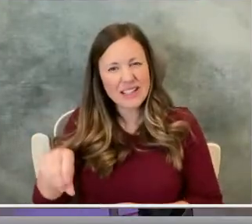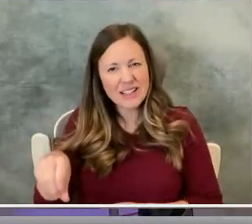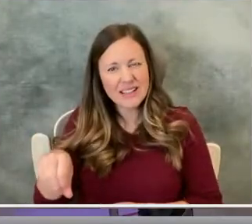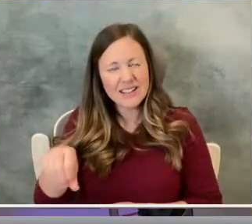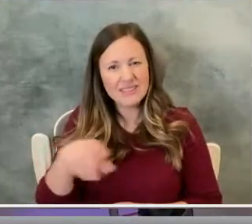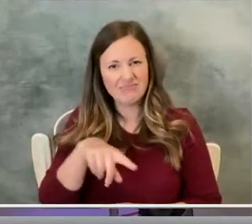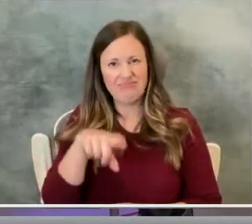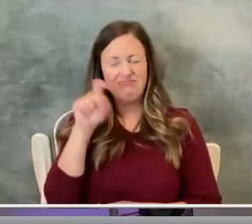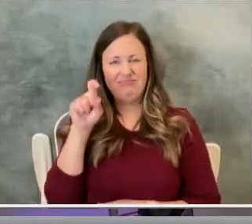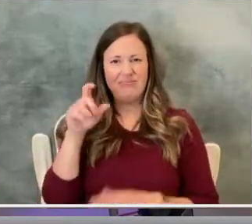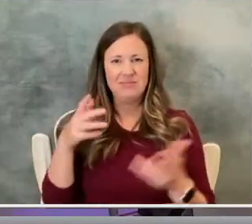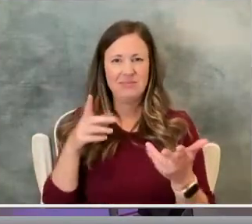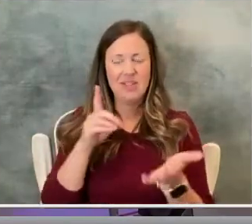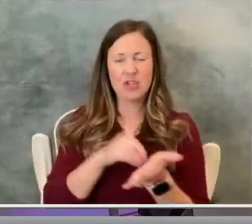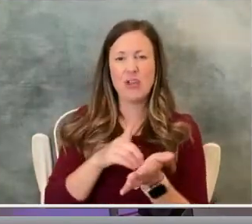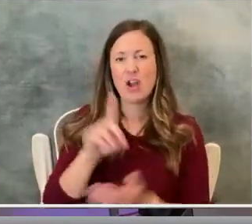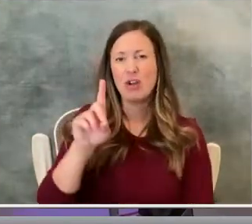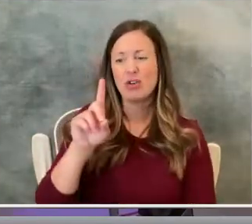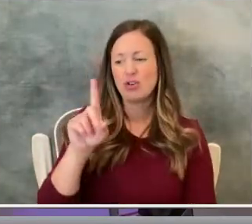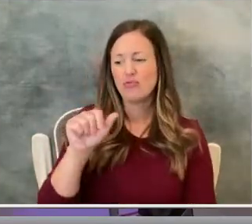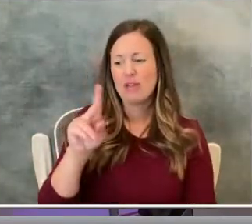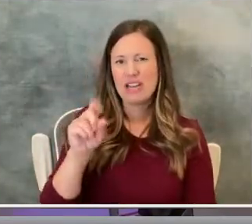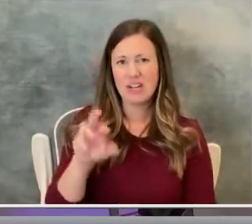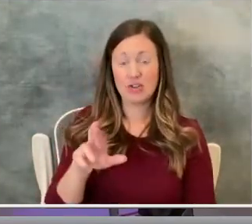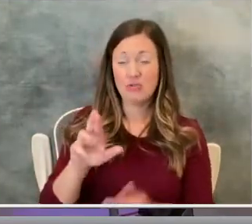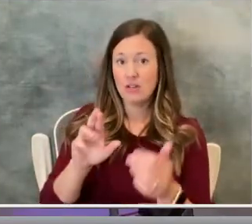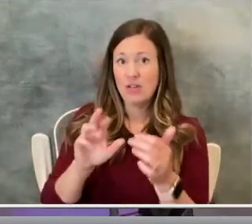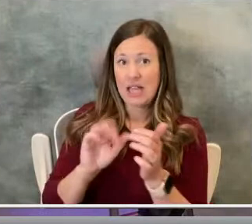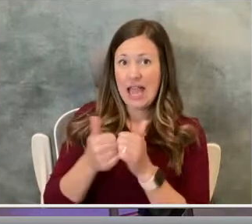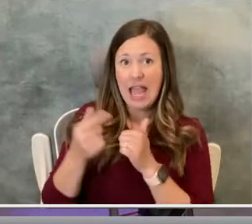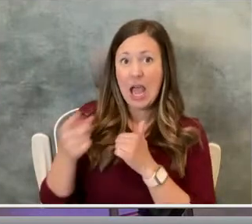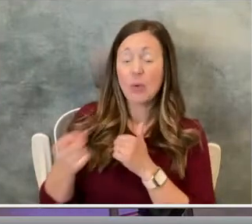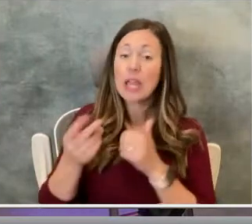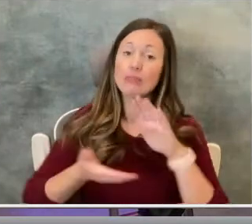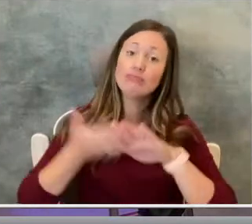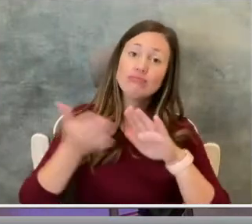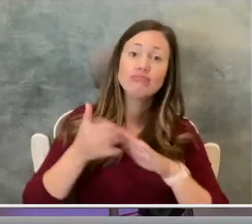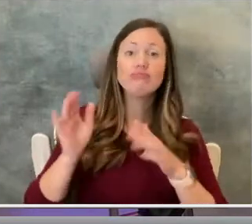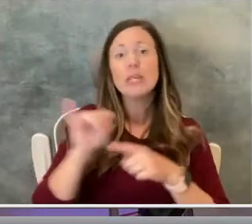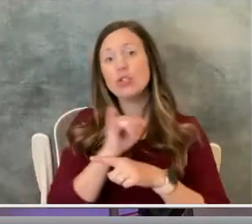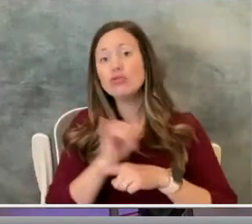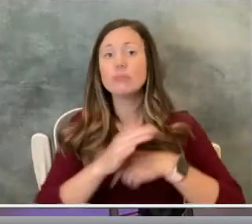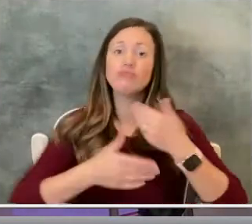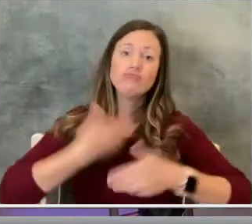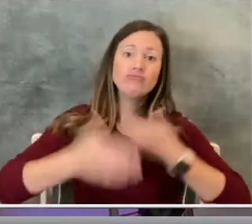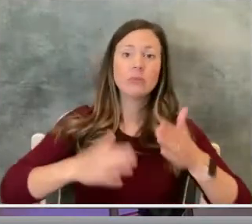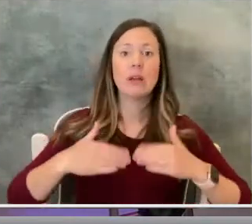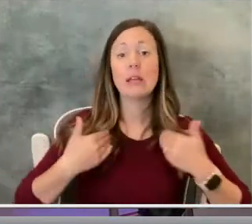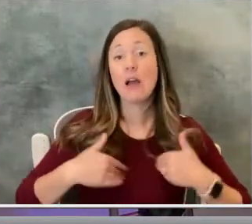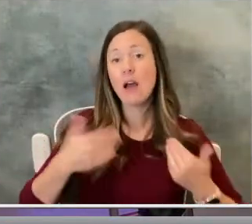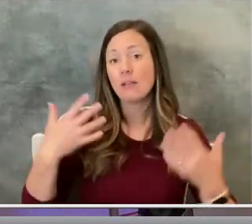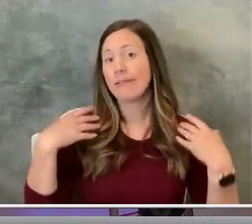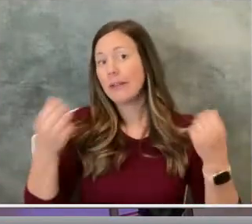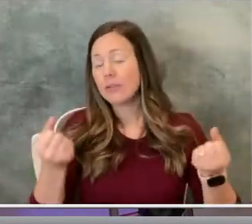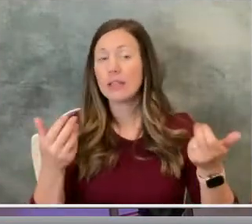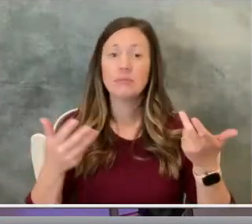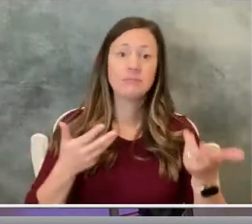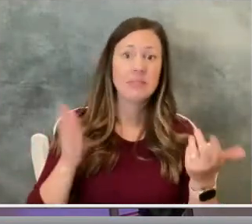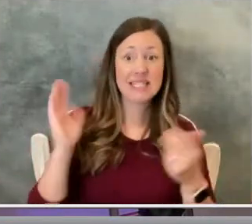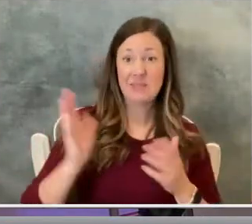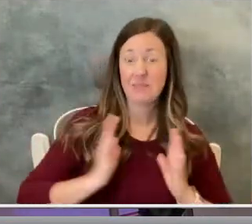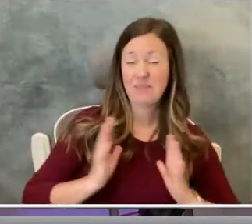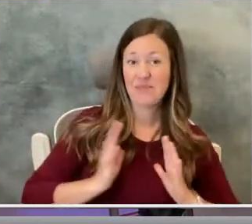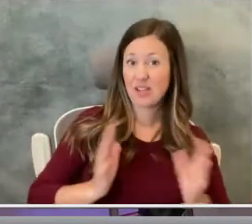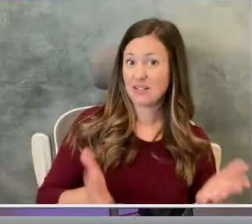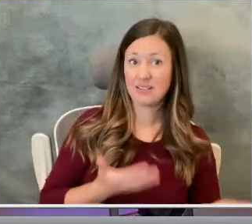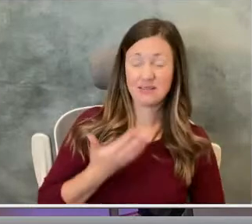a guy like William go through a summer internship in Colorado? He's young, he looks healthy, he's completed 3 years